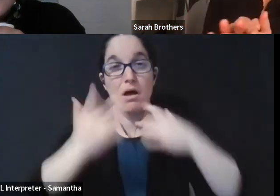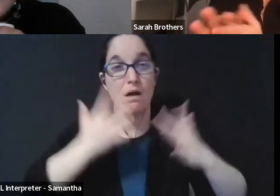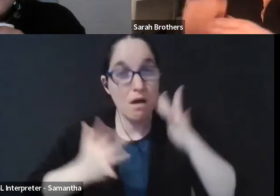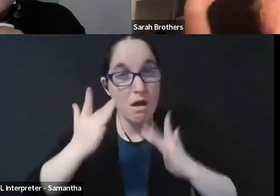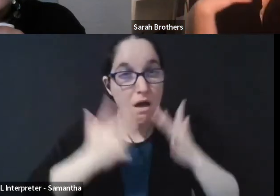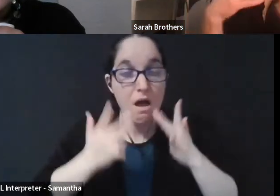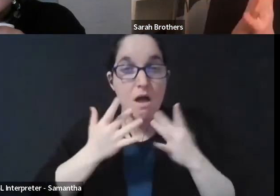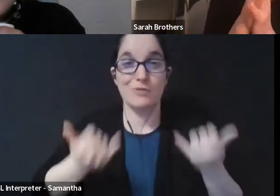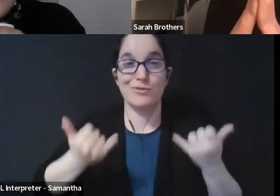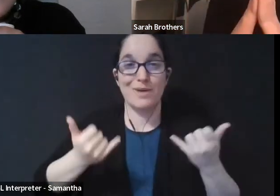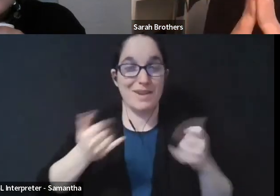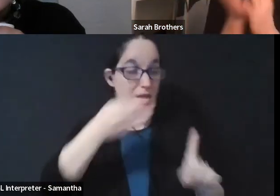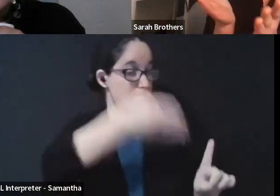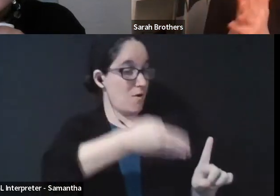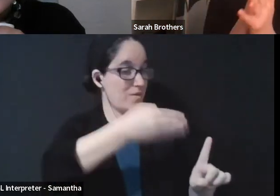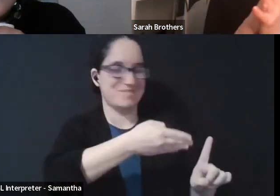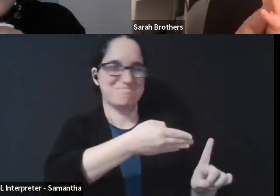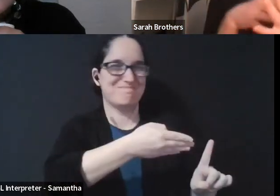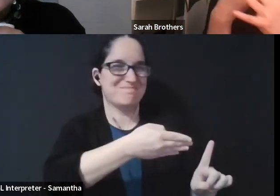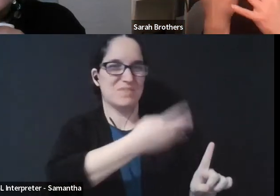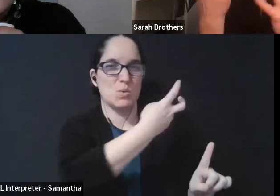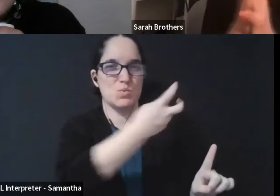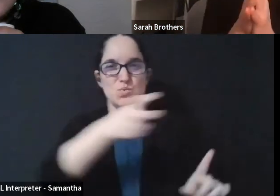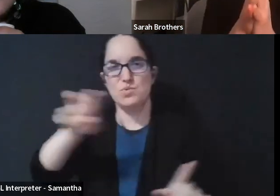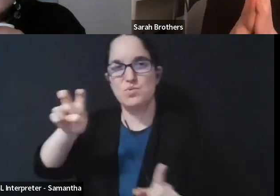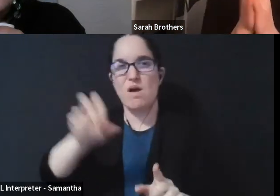to pivot from, as Caty mentioned, Eve Tuck's